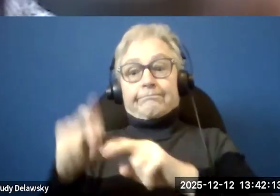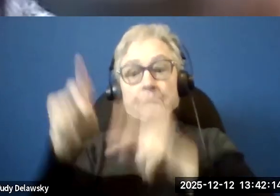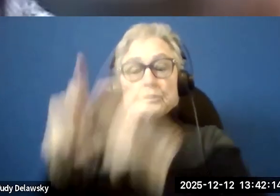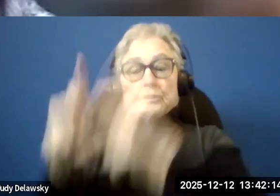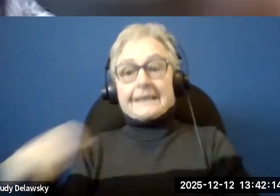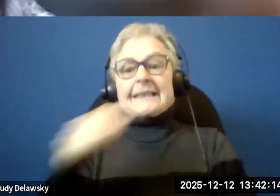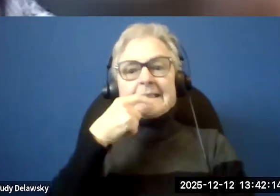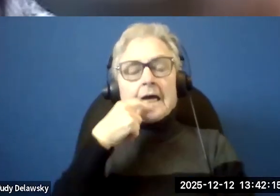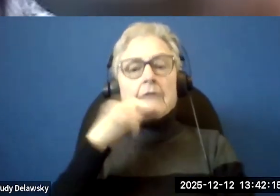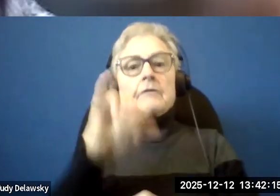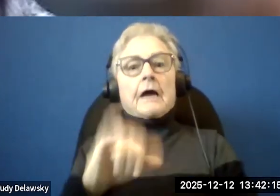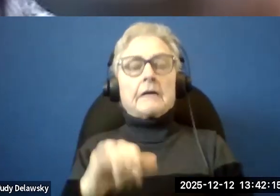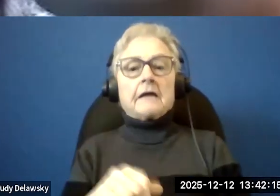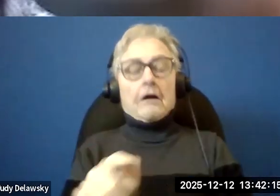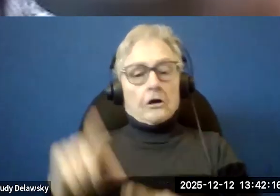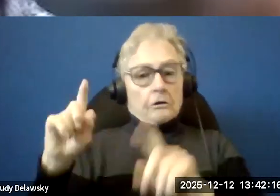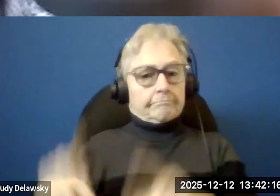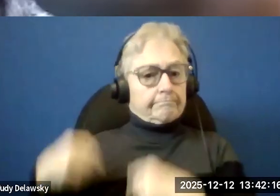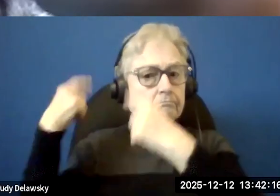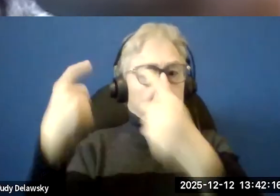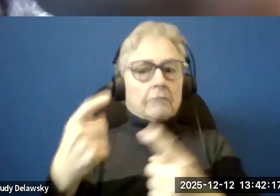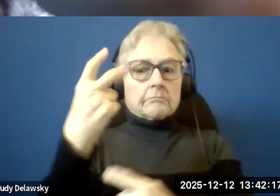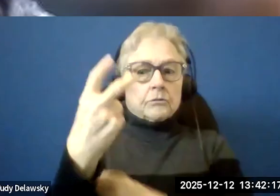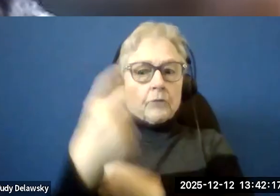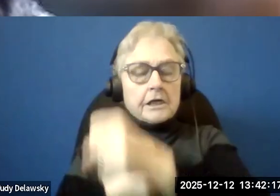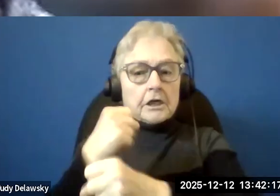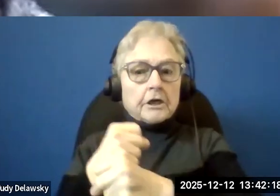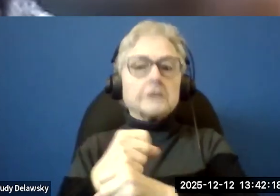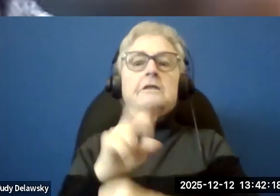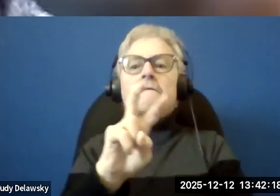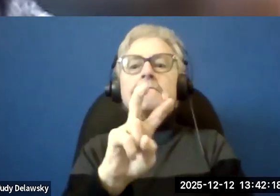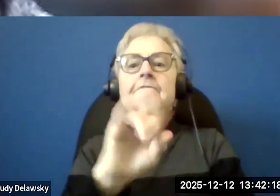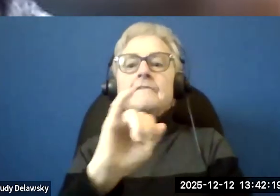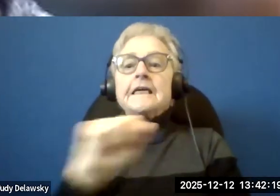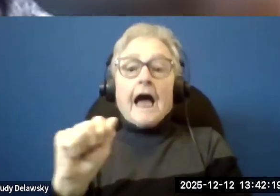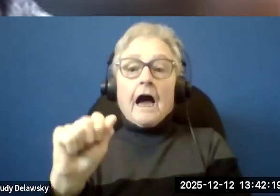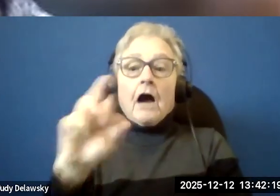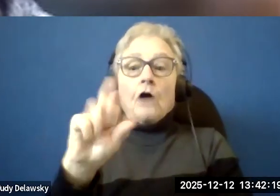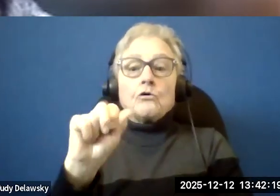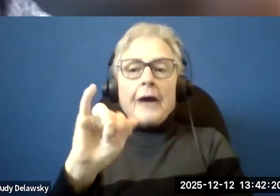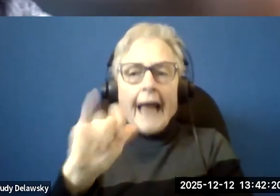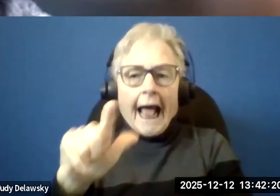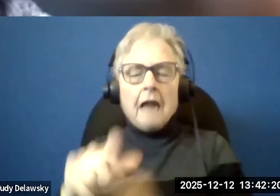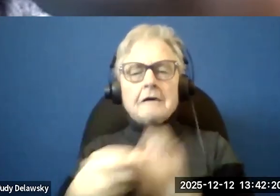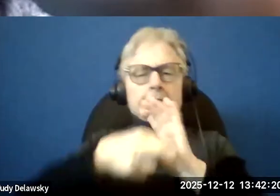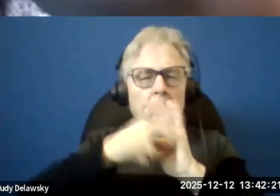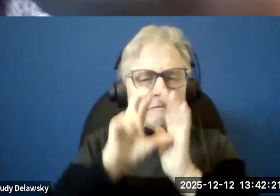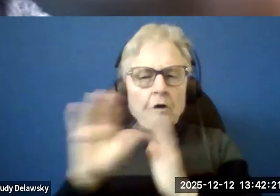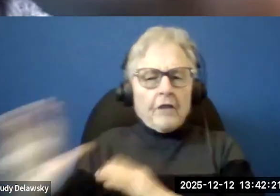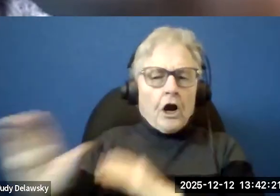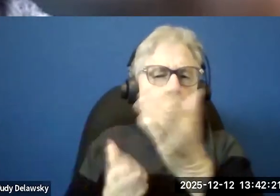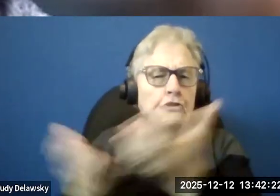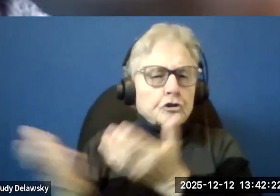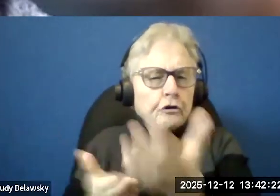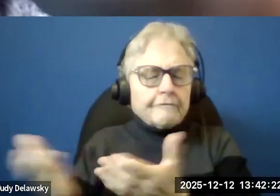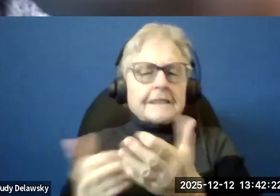within the past couple of years, Via Rail, they've had to, review their services that they offer to customers with